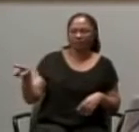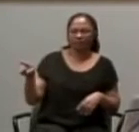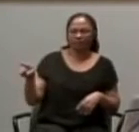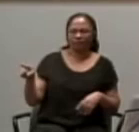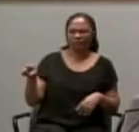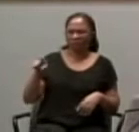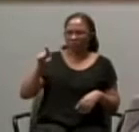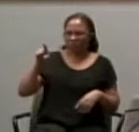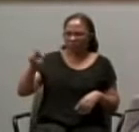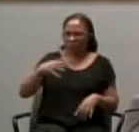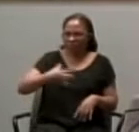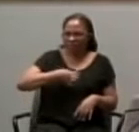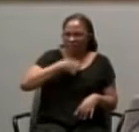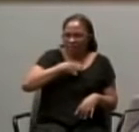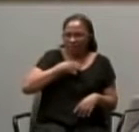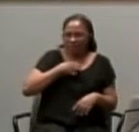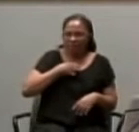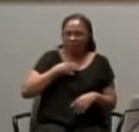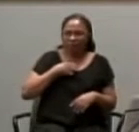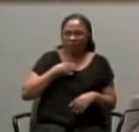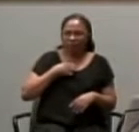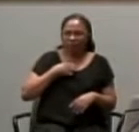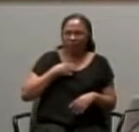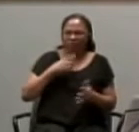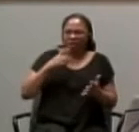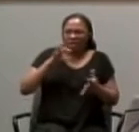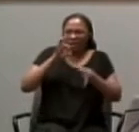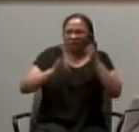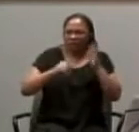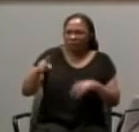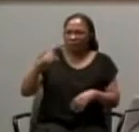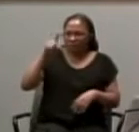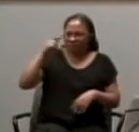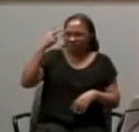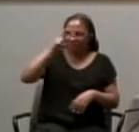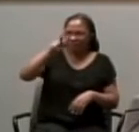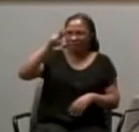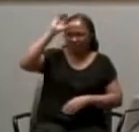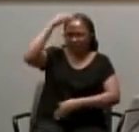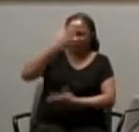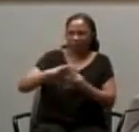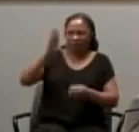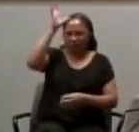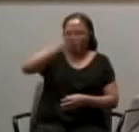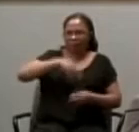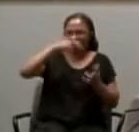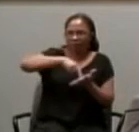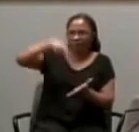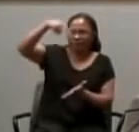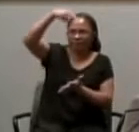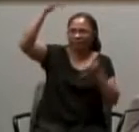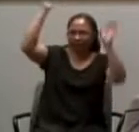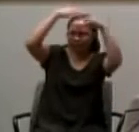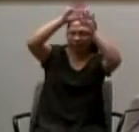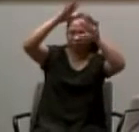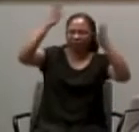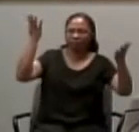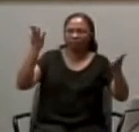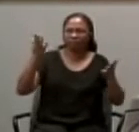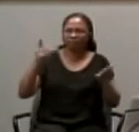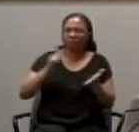Does this upset you? What if you should see the Son of Man ascend to where he was before?